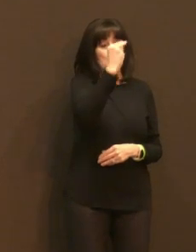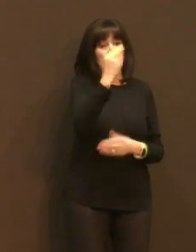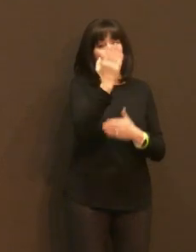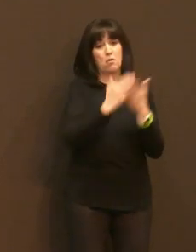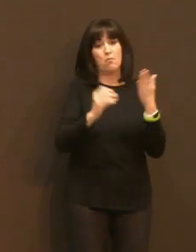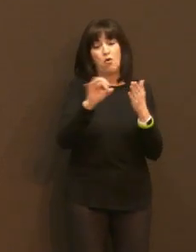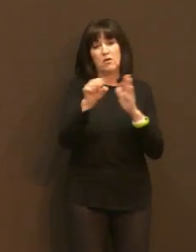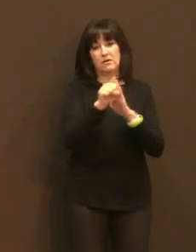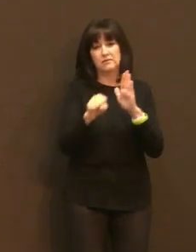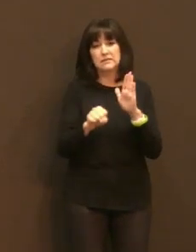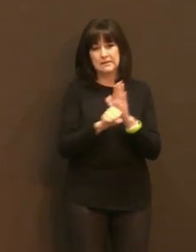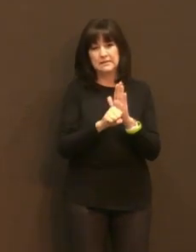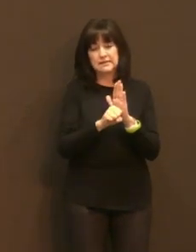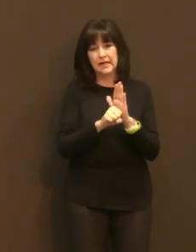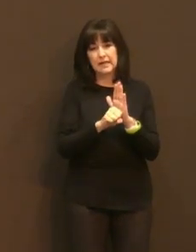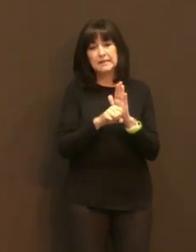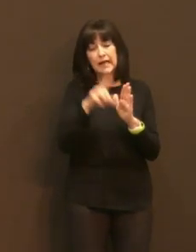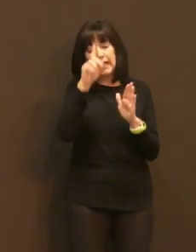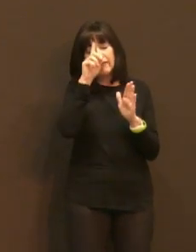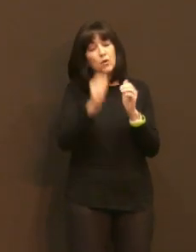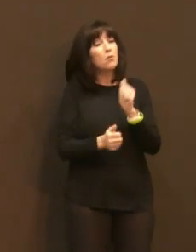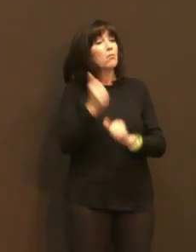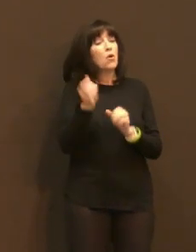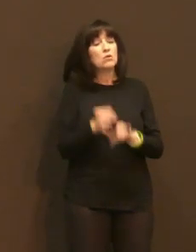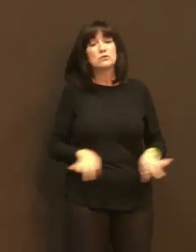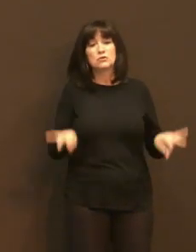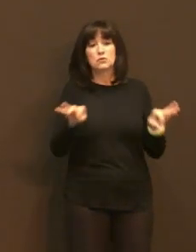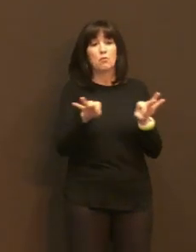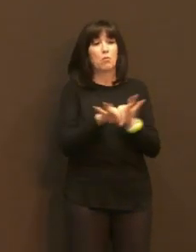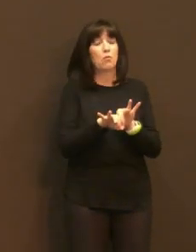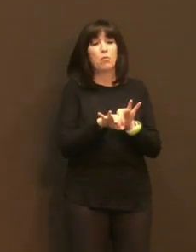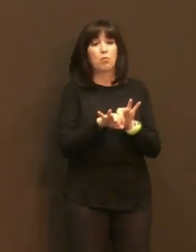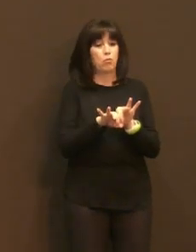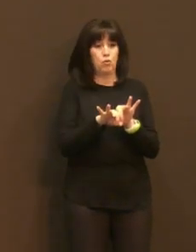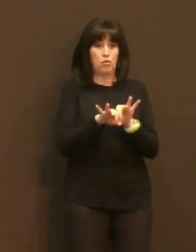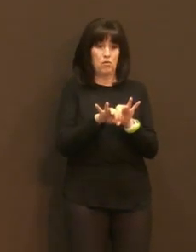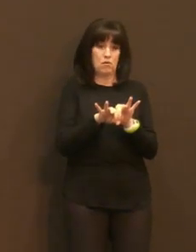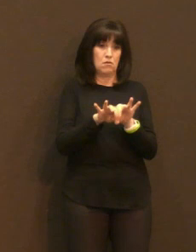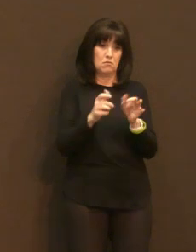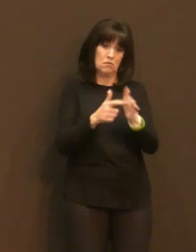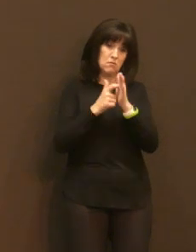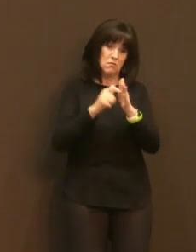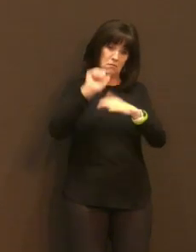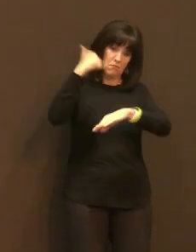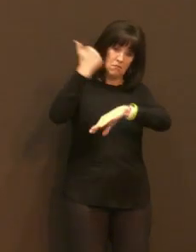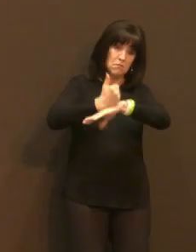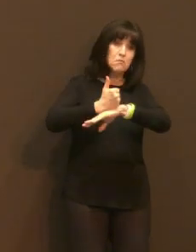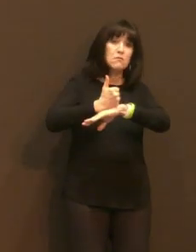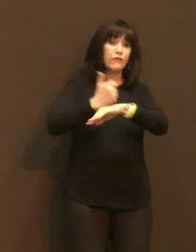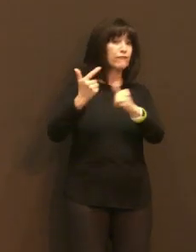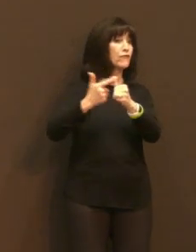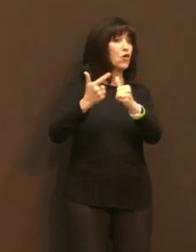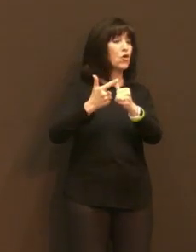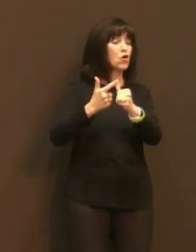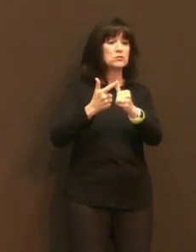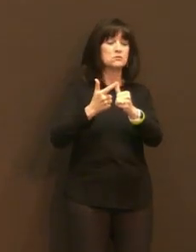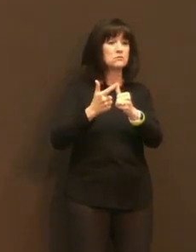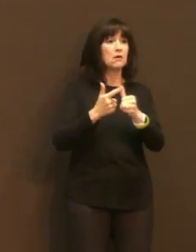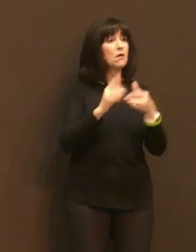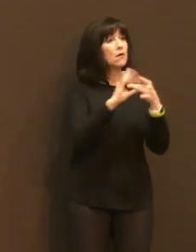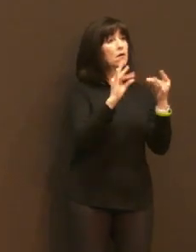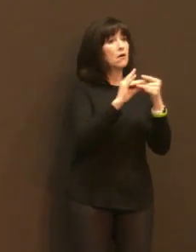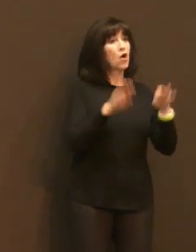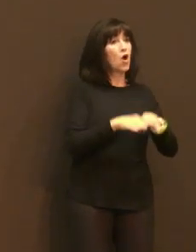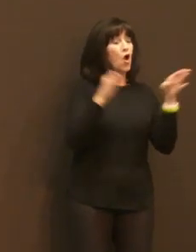well. And probably the most important thing that needs to be in place before we can talk about reentry is to have a